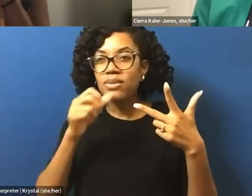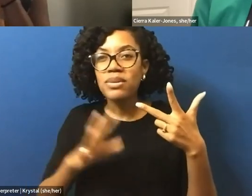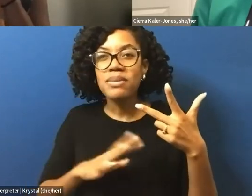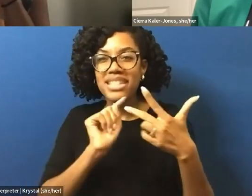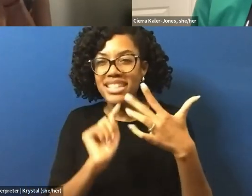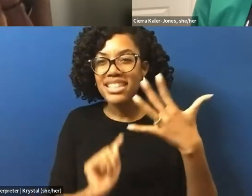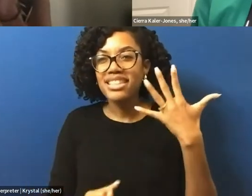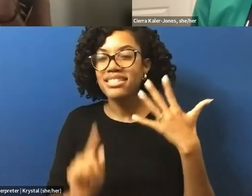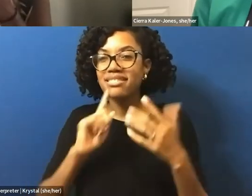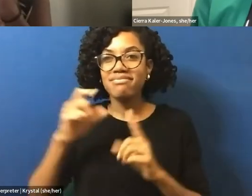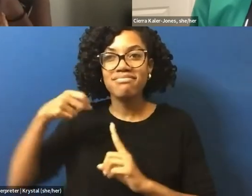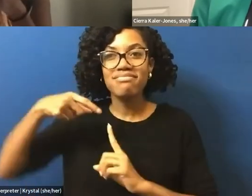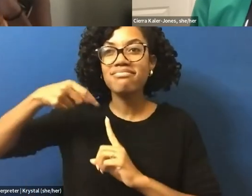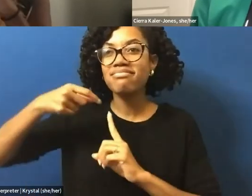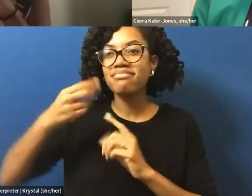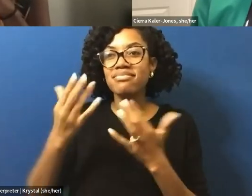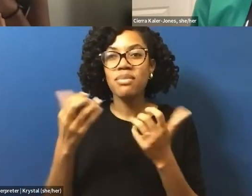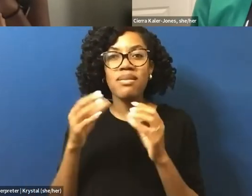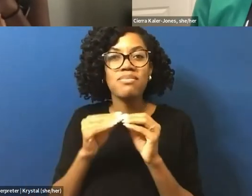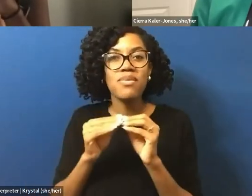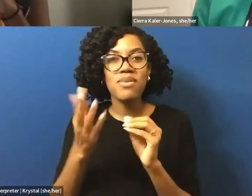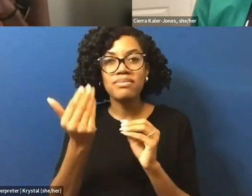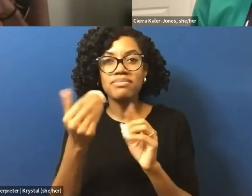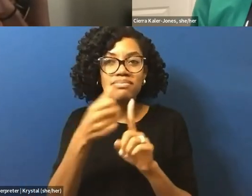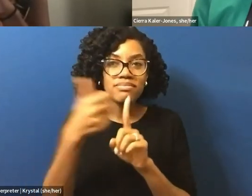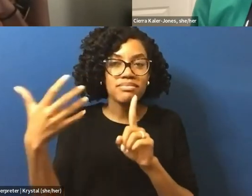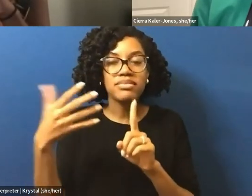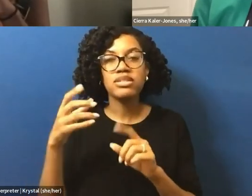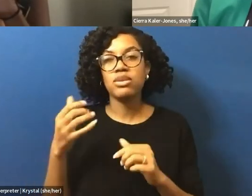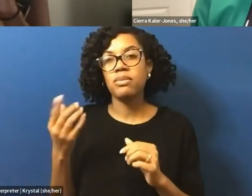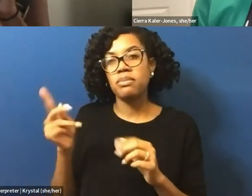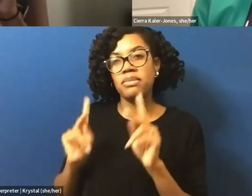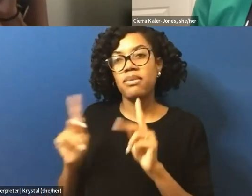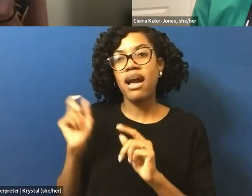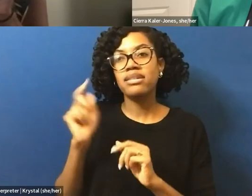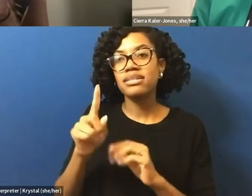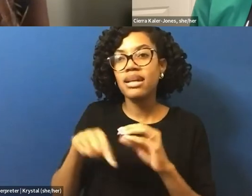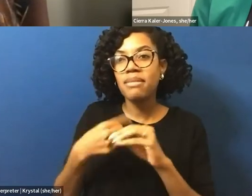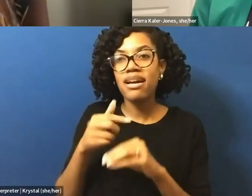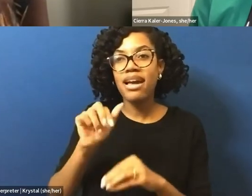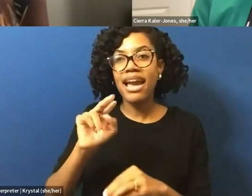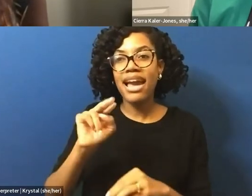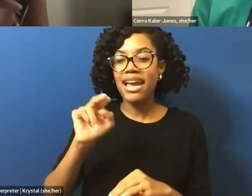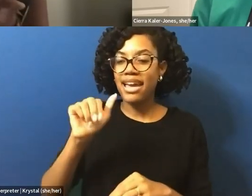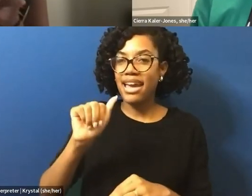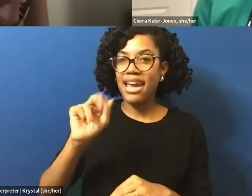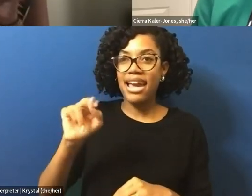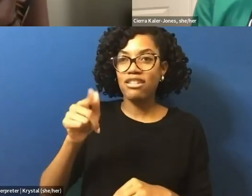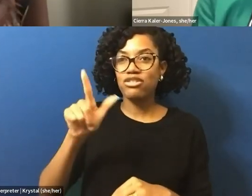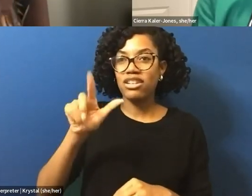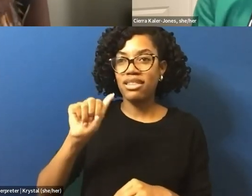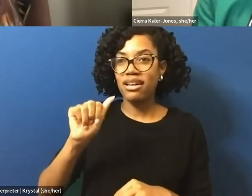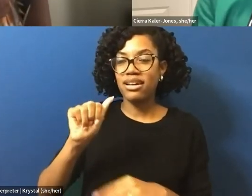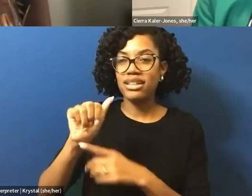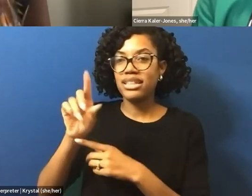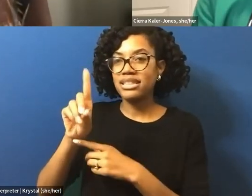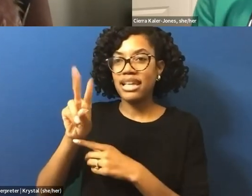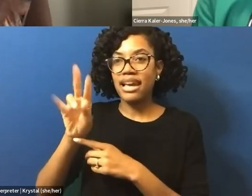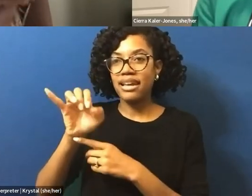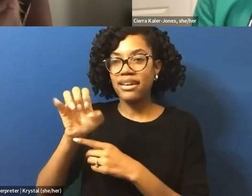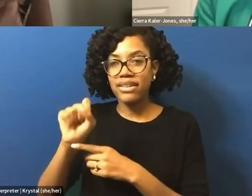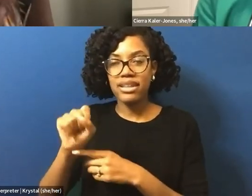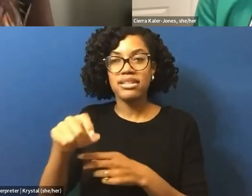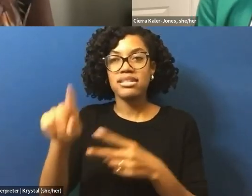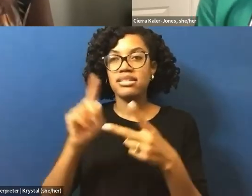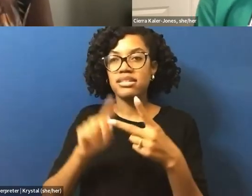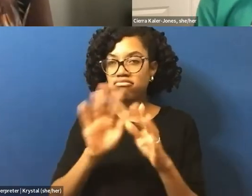Moore's relationship with organizers like Angela Davis and Ella Baker and Septima Clark. Great questions.